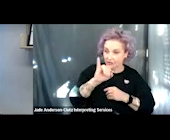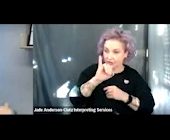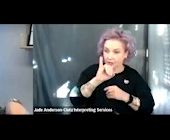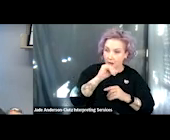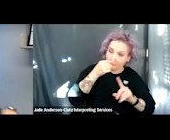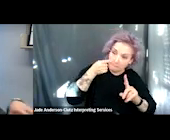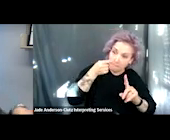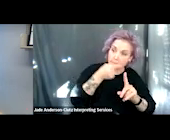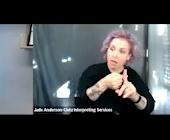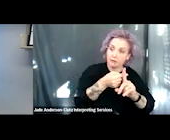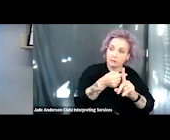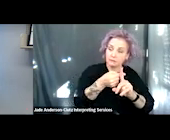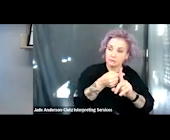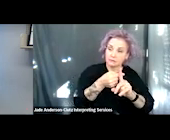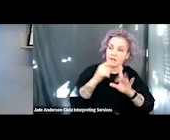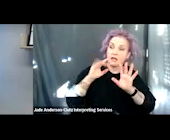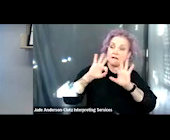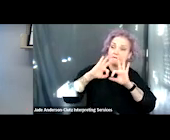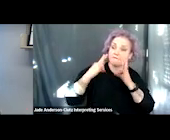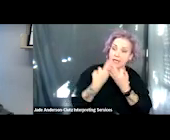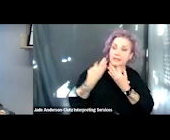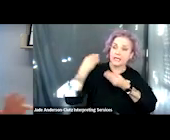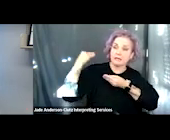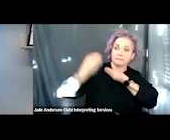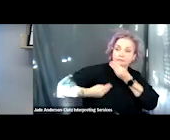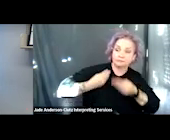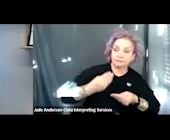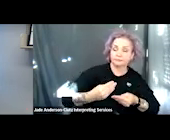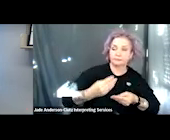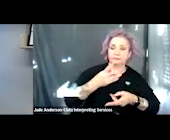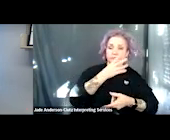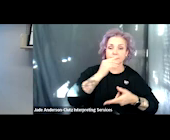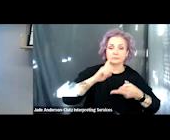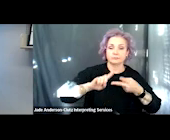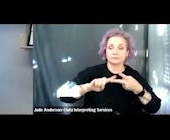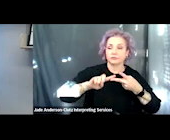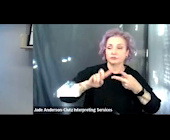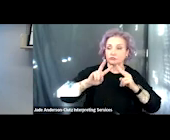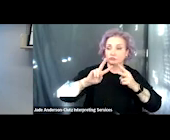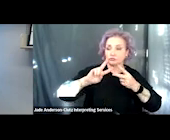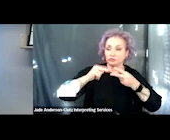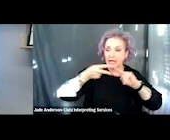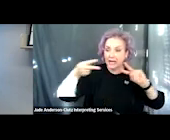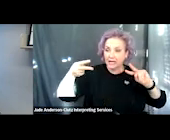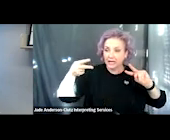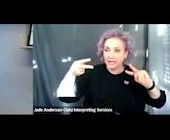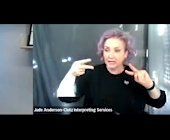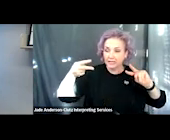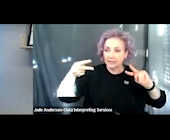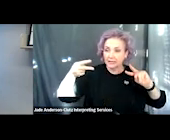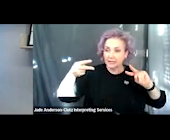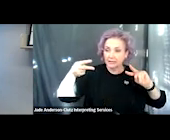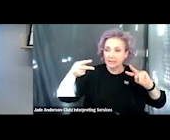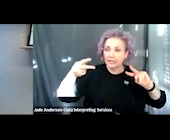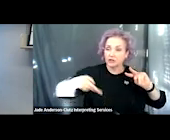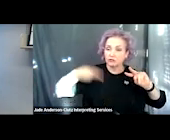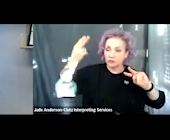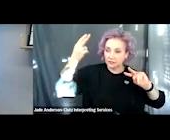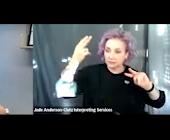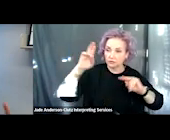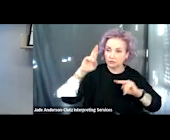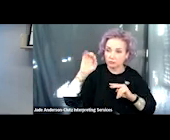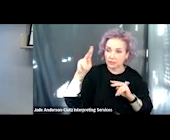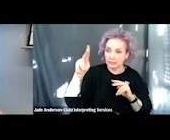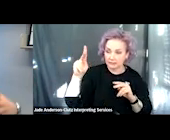higher in those with some kind of family history of neurodevelopmental disorders. And then the last thing, and something